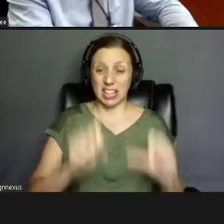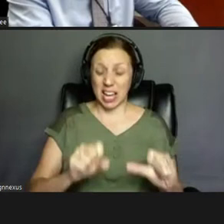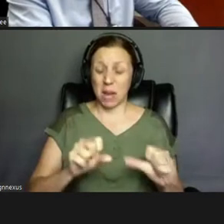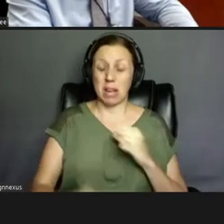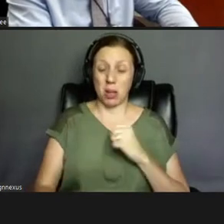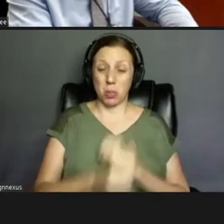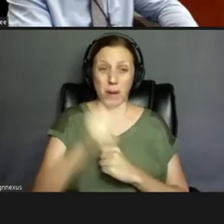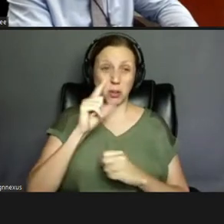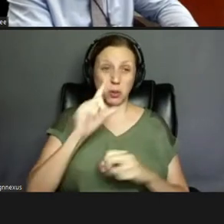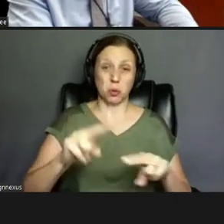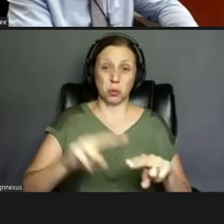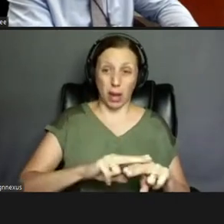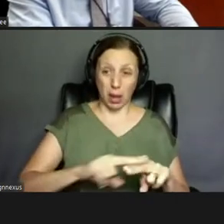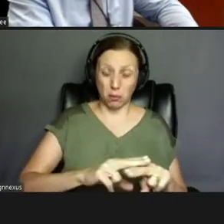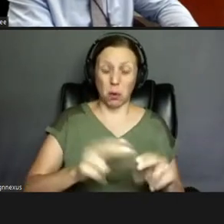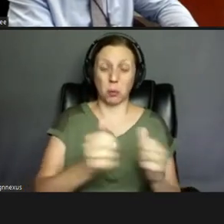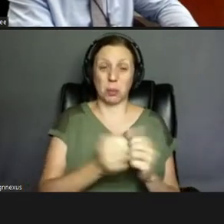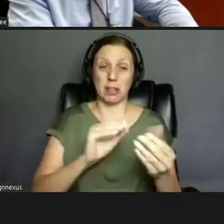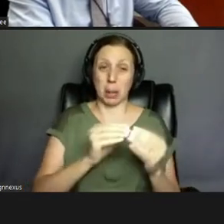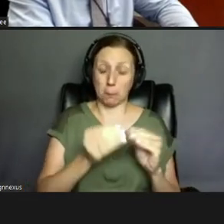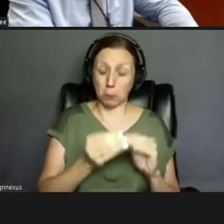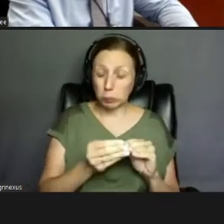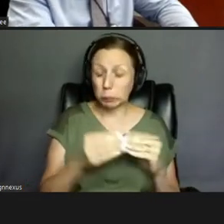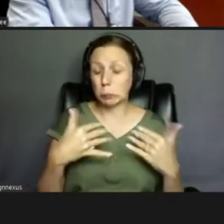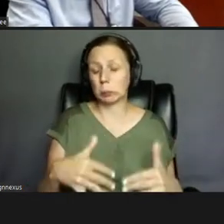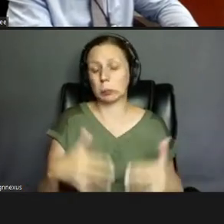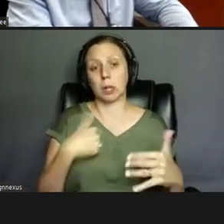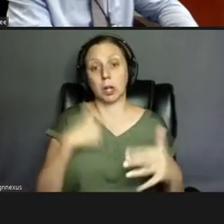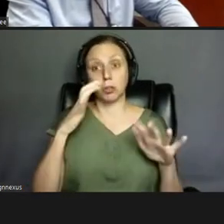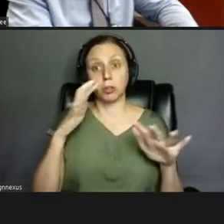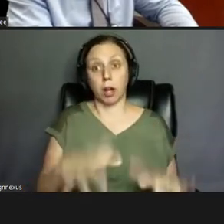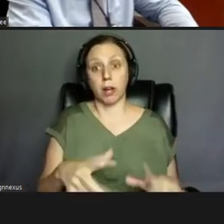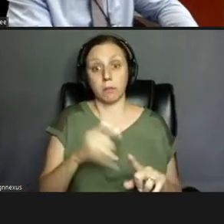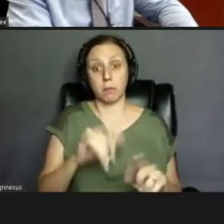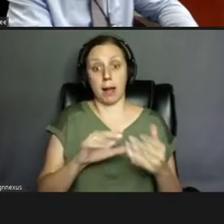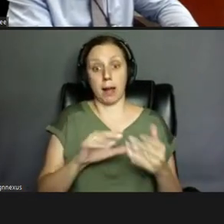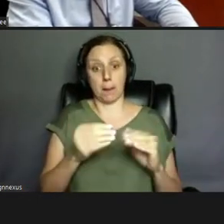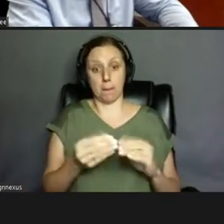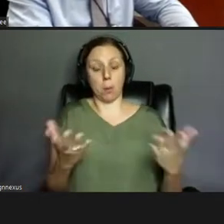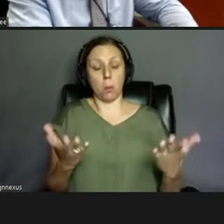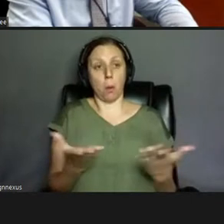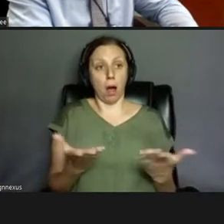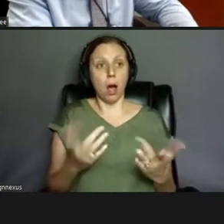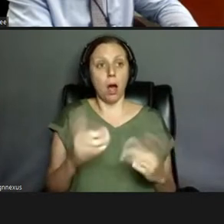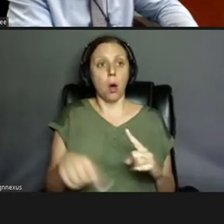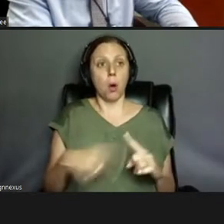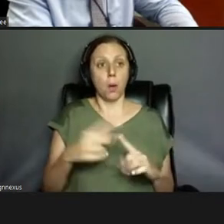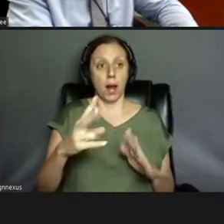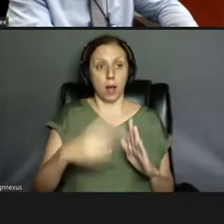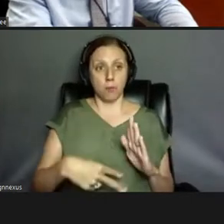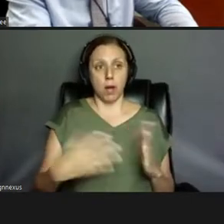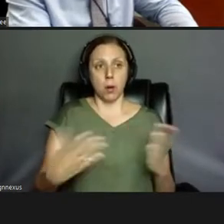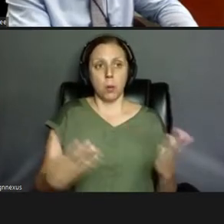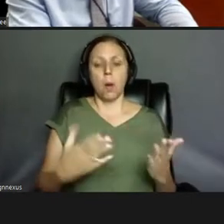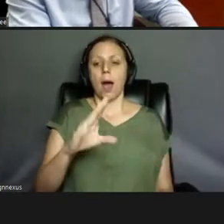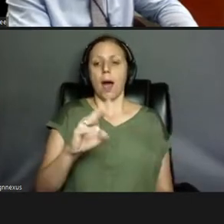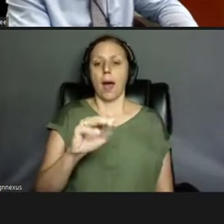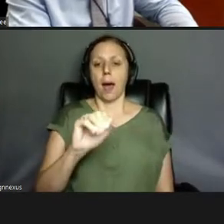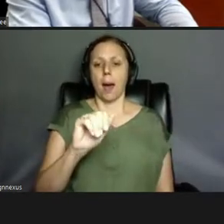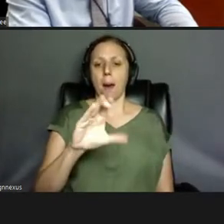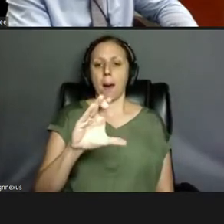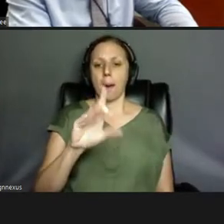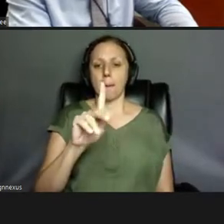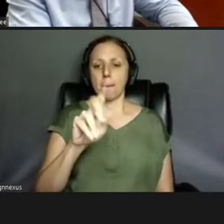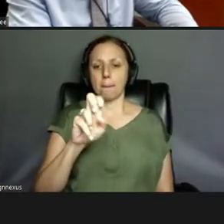the railroad. But what I found most shocking was that when I read through what McKinsey calls the drivers of change that